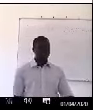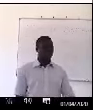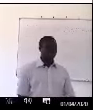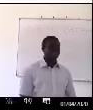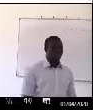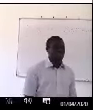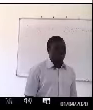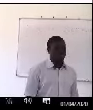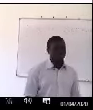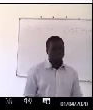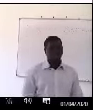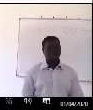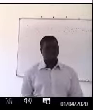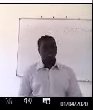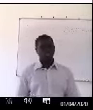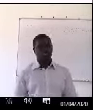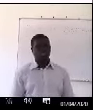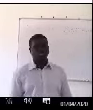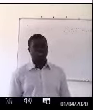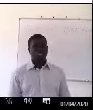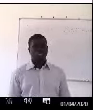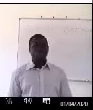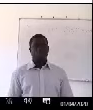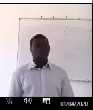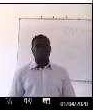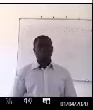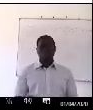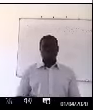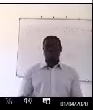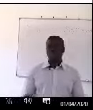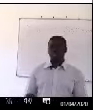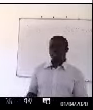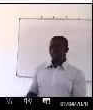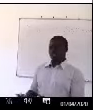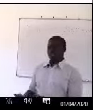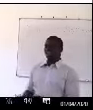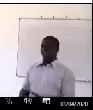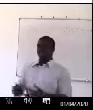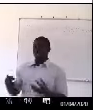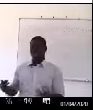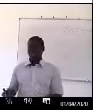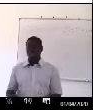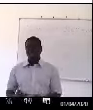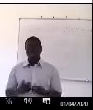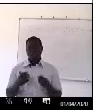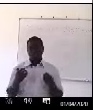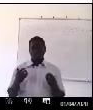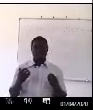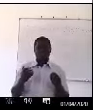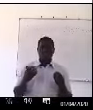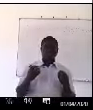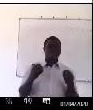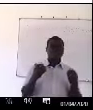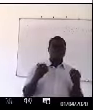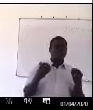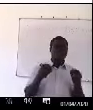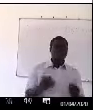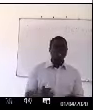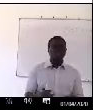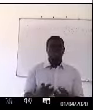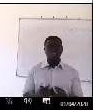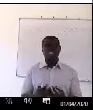when there's a crime, they use these dogs like sniffs to detect the suspect in a particular area.